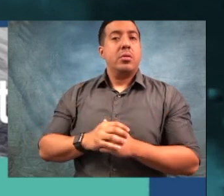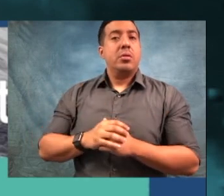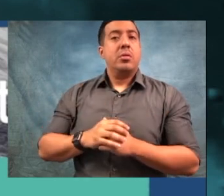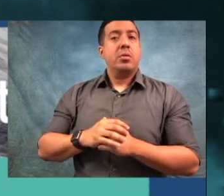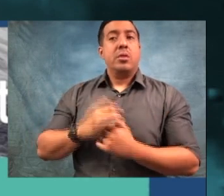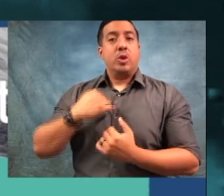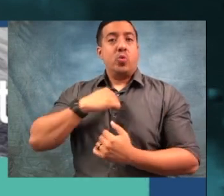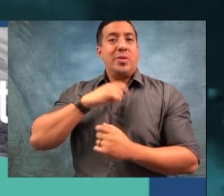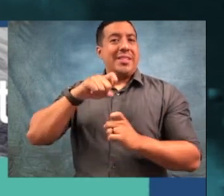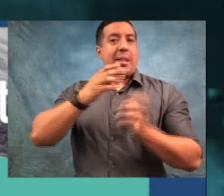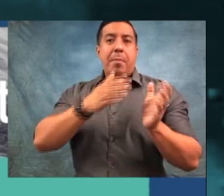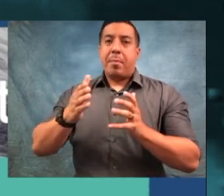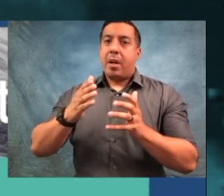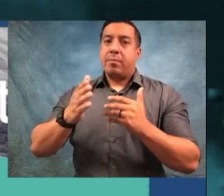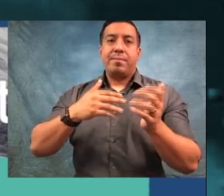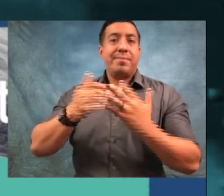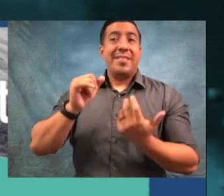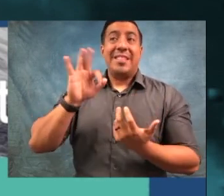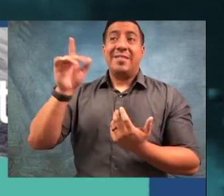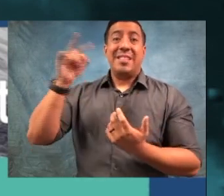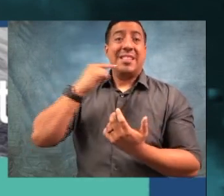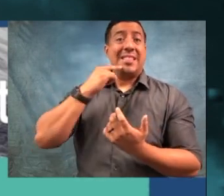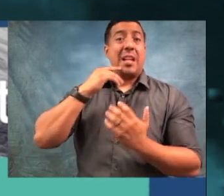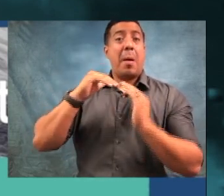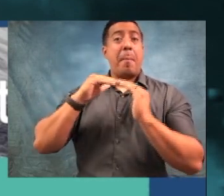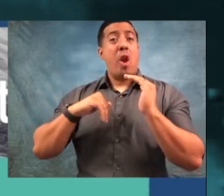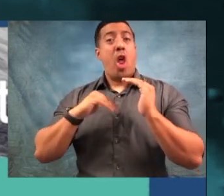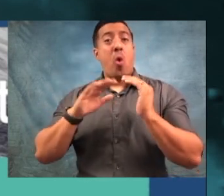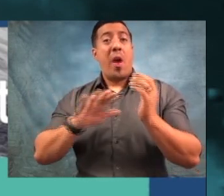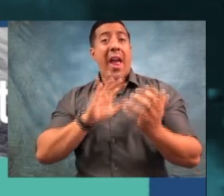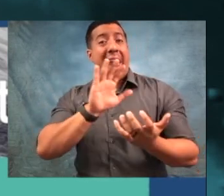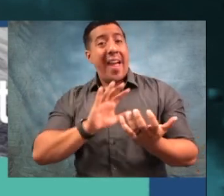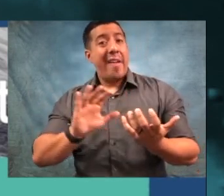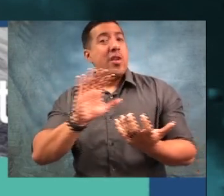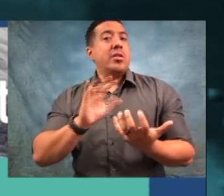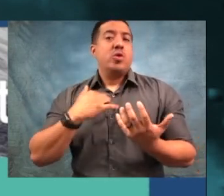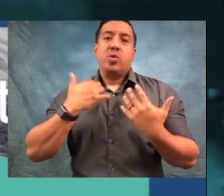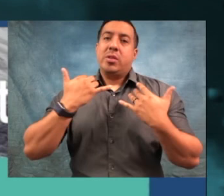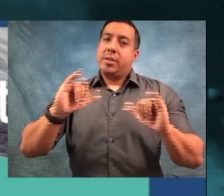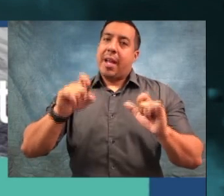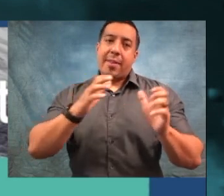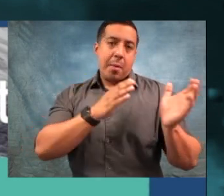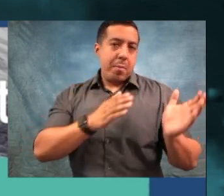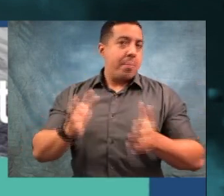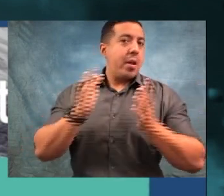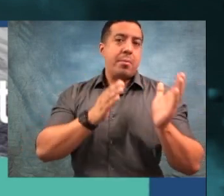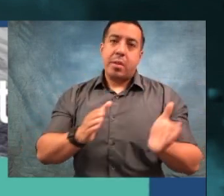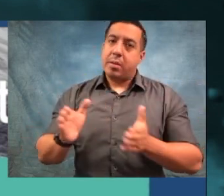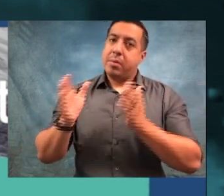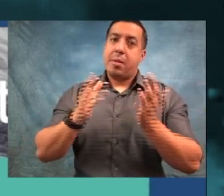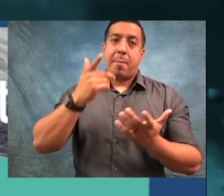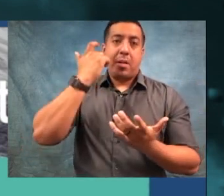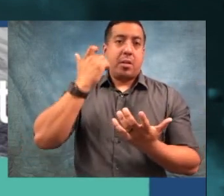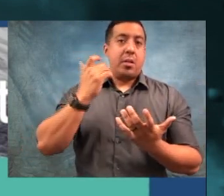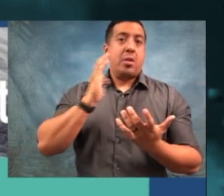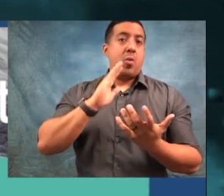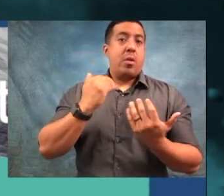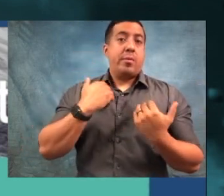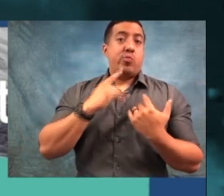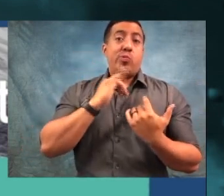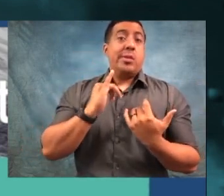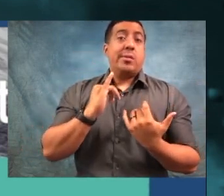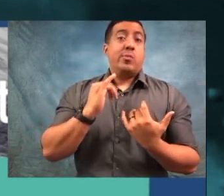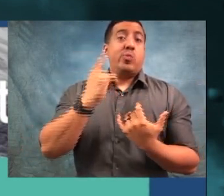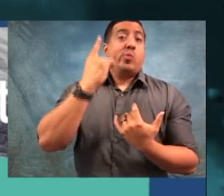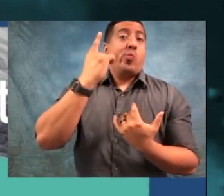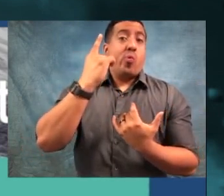season. So we need to be prepared every year. Even if this forecast said below average, we would still need to prepare the same